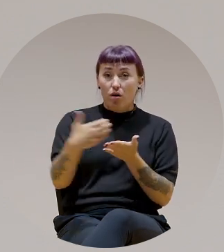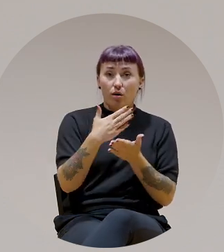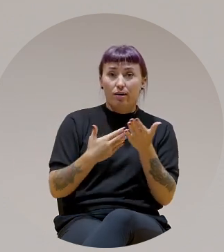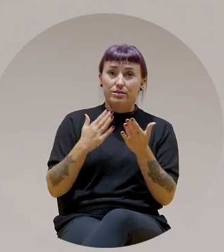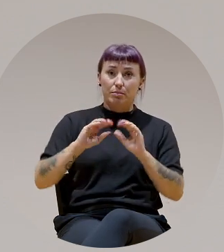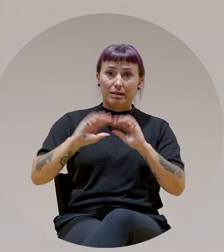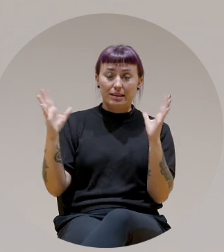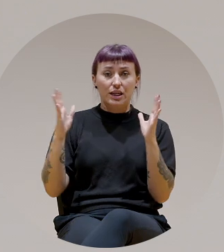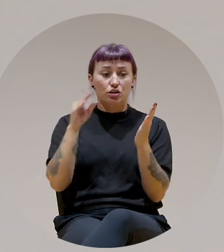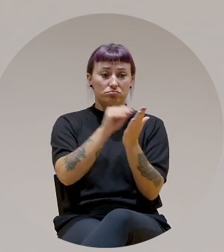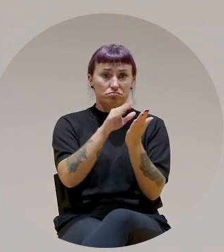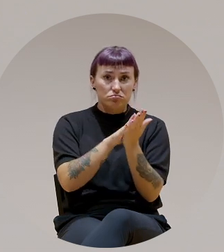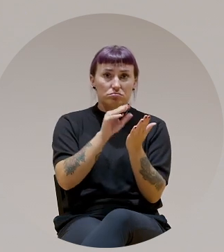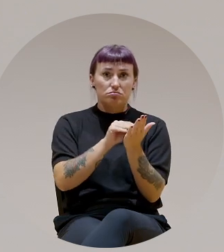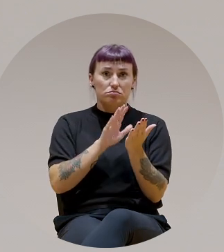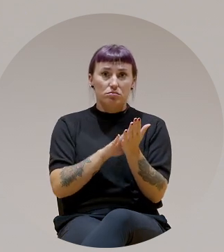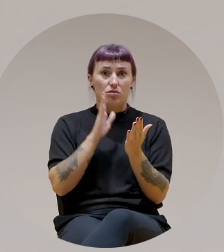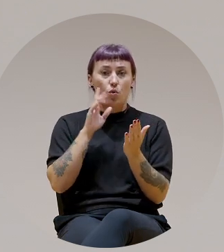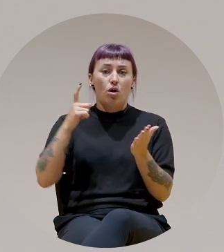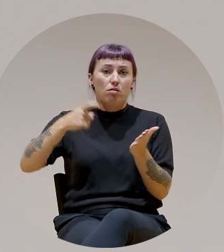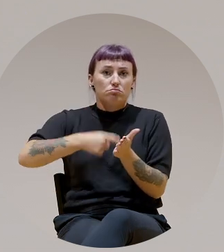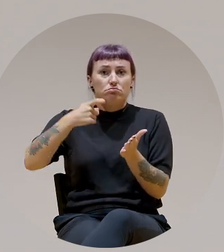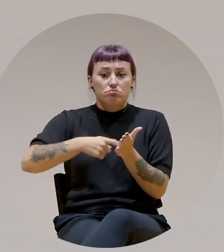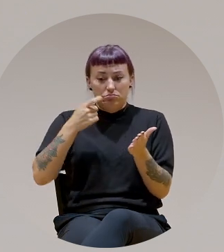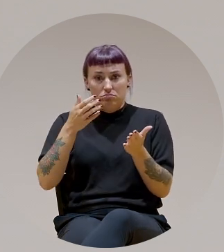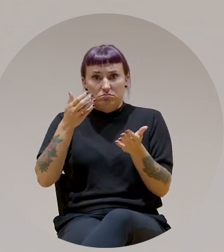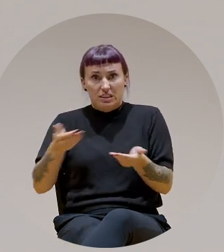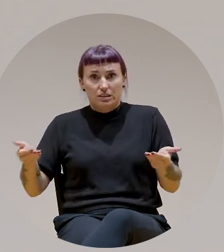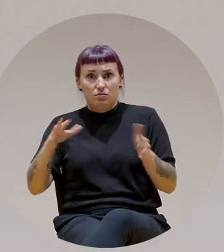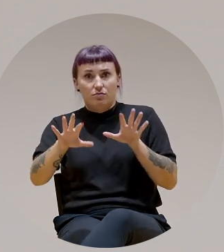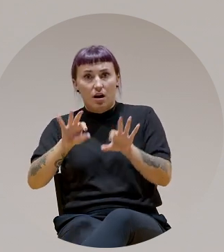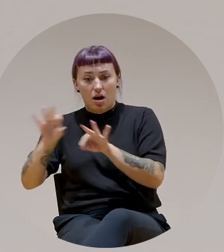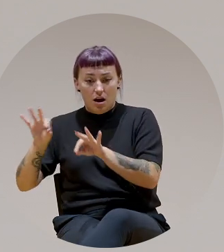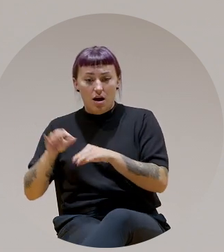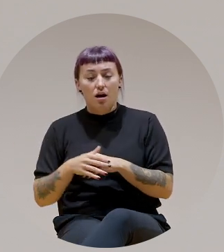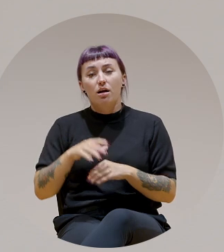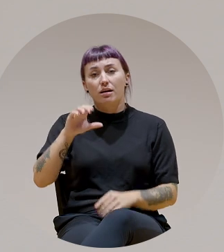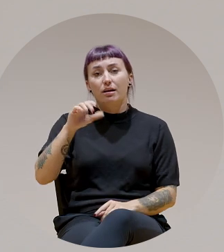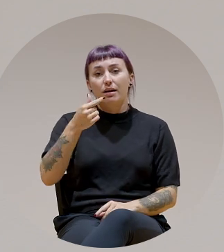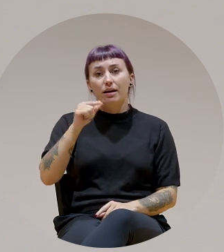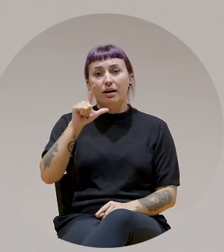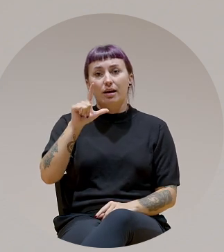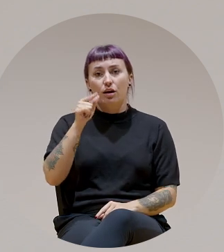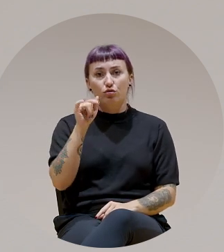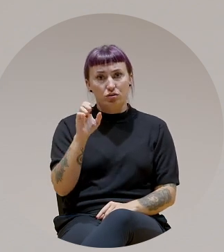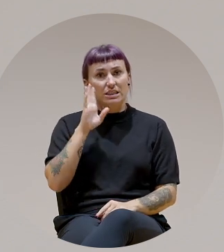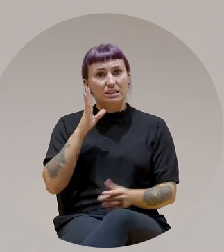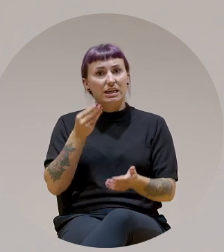collections, some clear documentation on a lot of our archaeological materials because Thomas Gilcrease himself